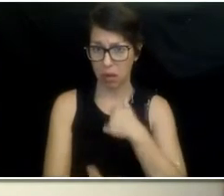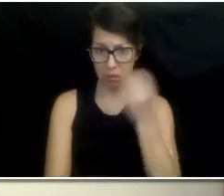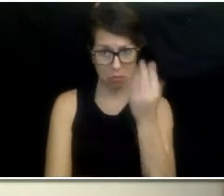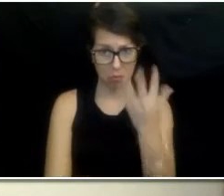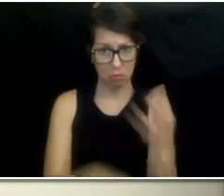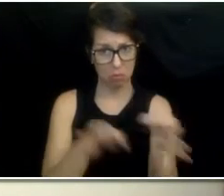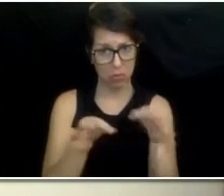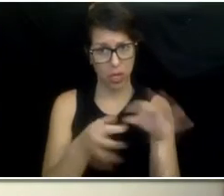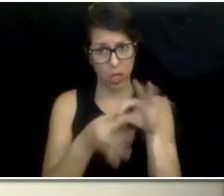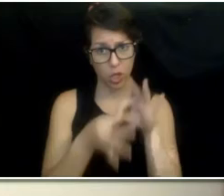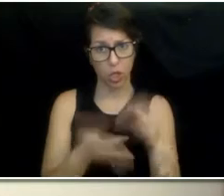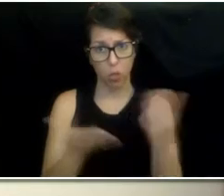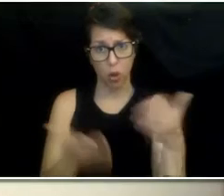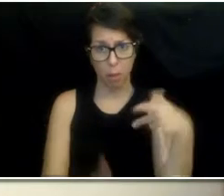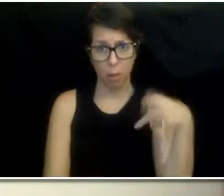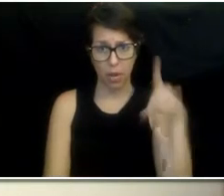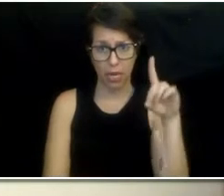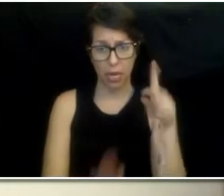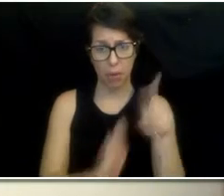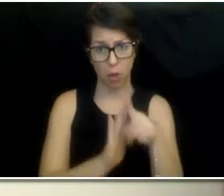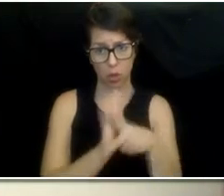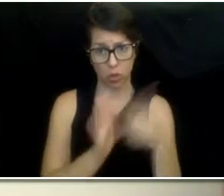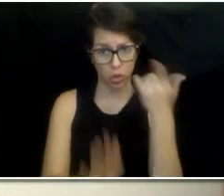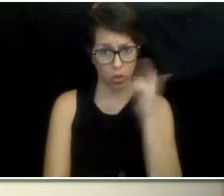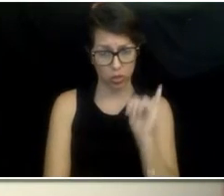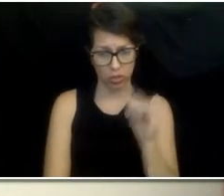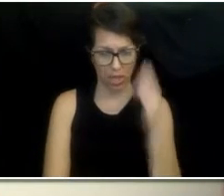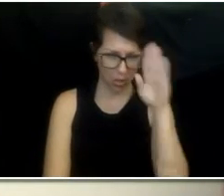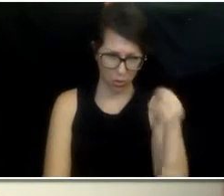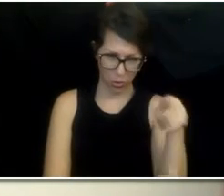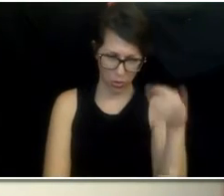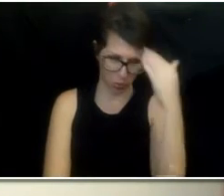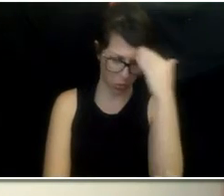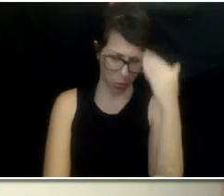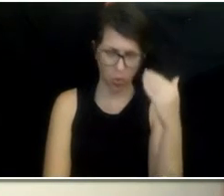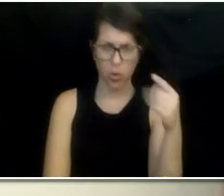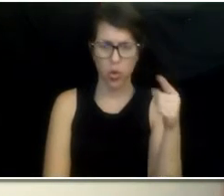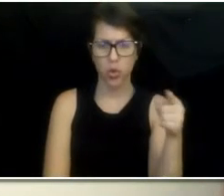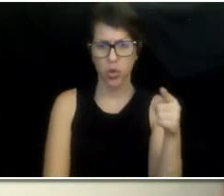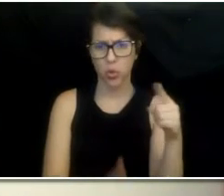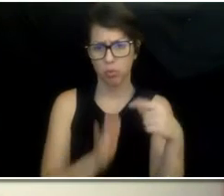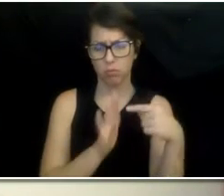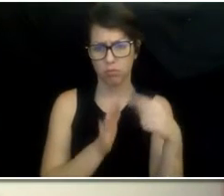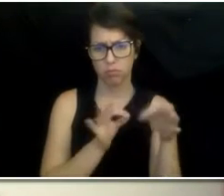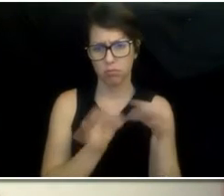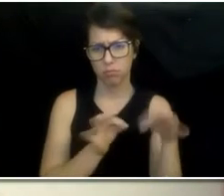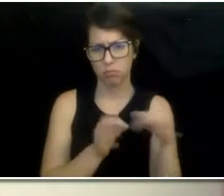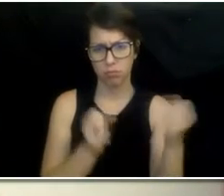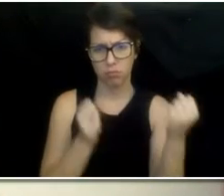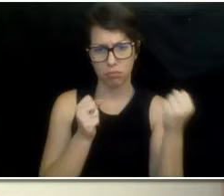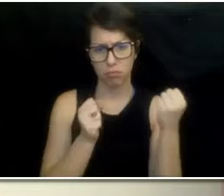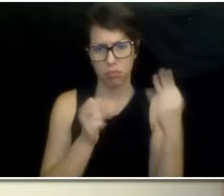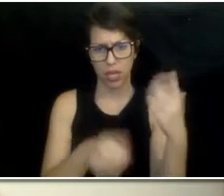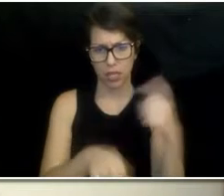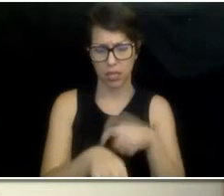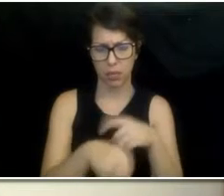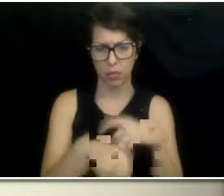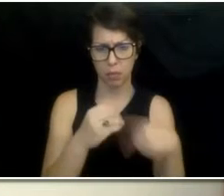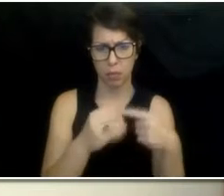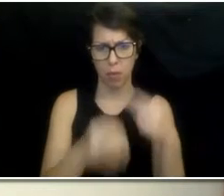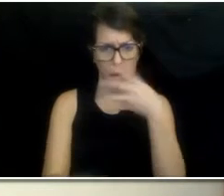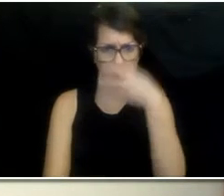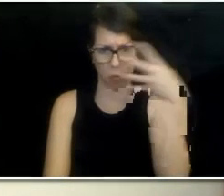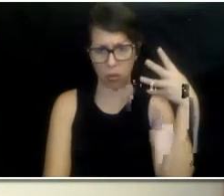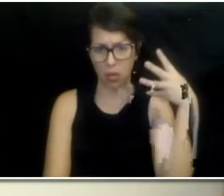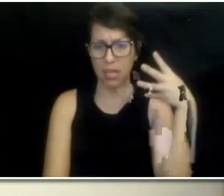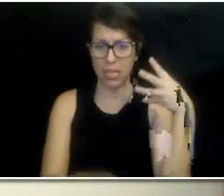information with ice uh there is very strict uh protocols uh that were passed in the privacy laws uh by the